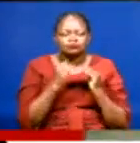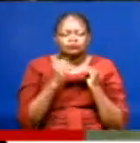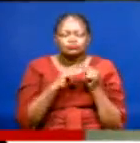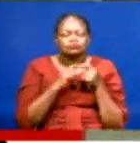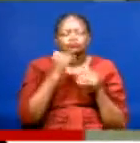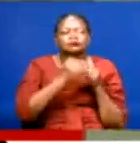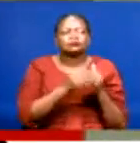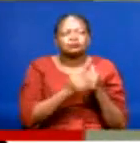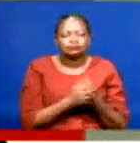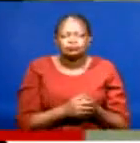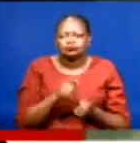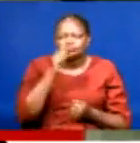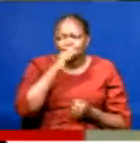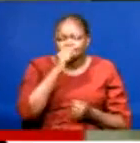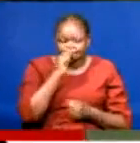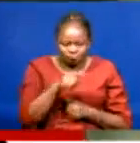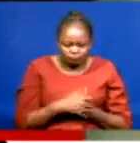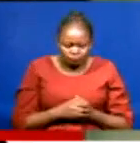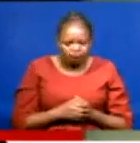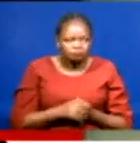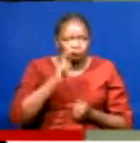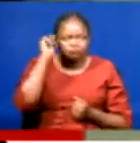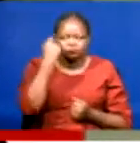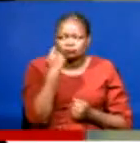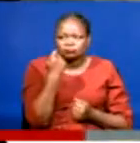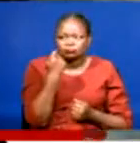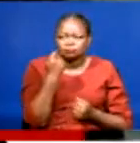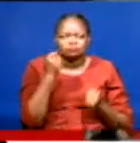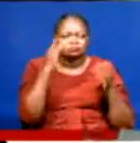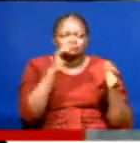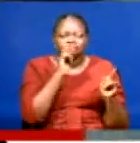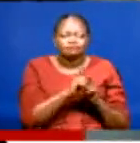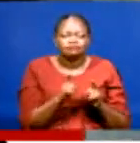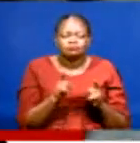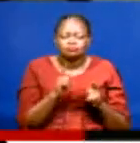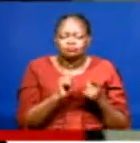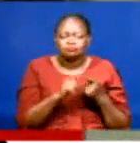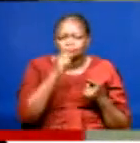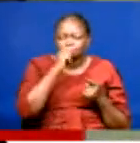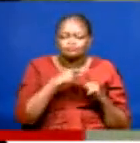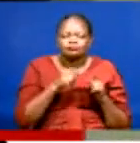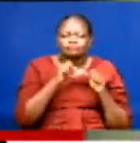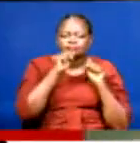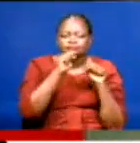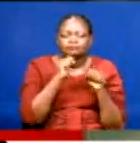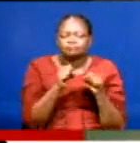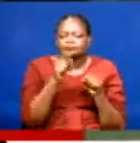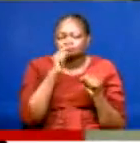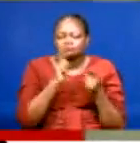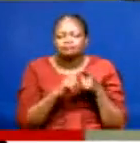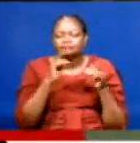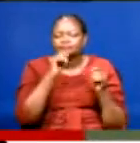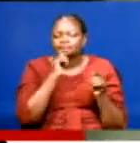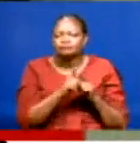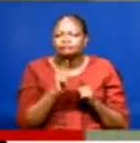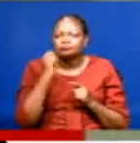neighbor Tanzania here, Kenya is a big brother to Tanzania. But in boxing, Tanzania is a big brother to Kenya,